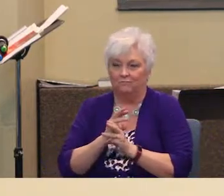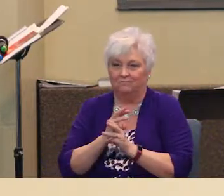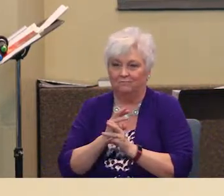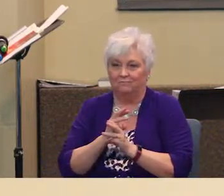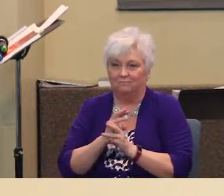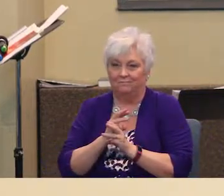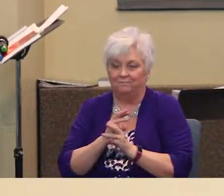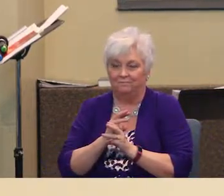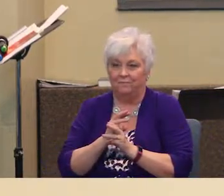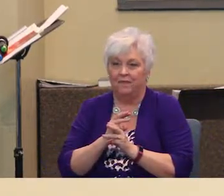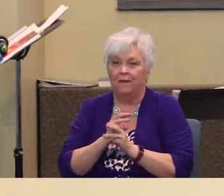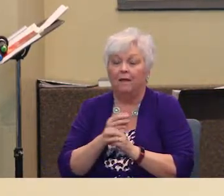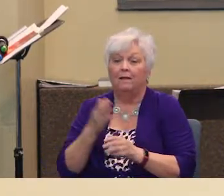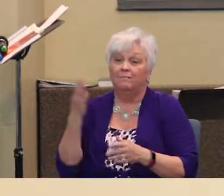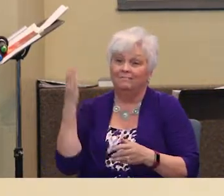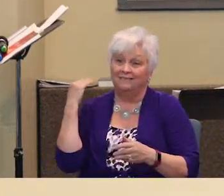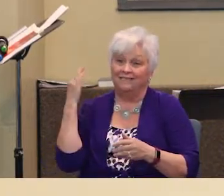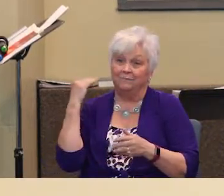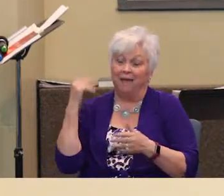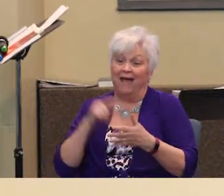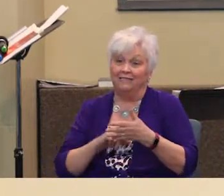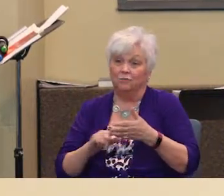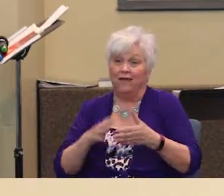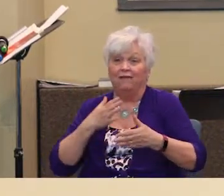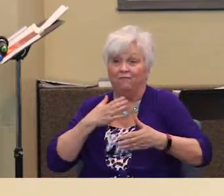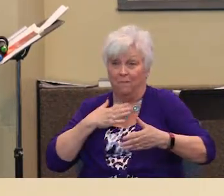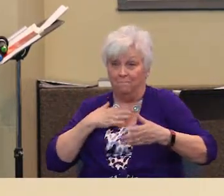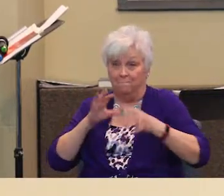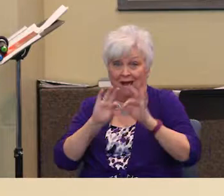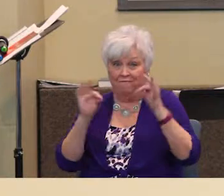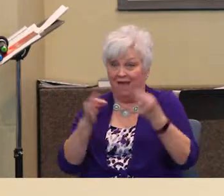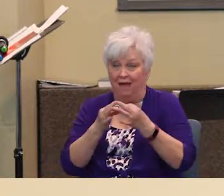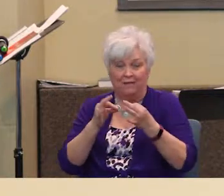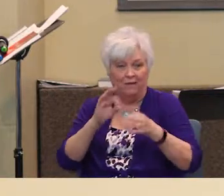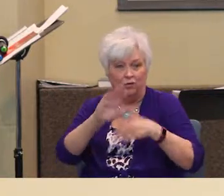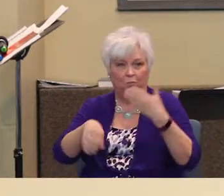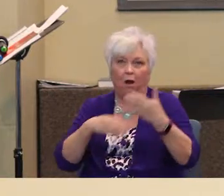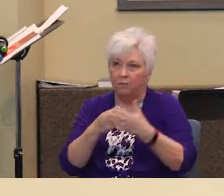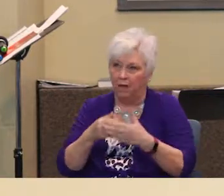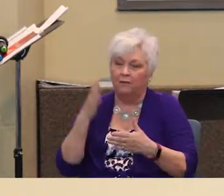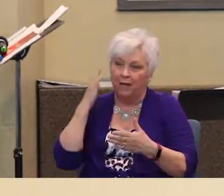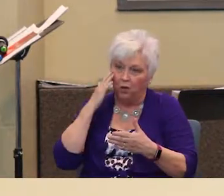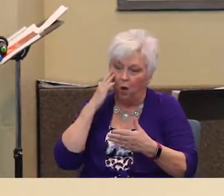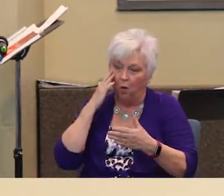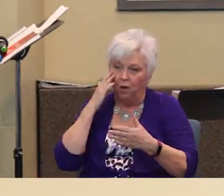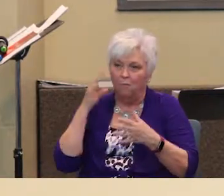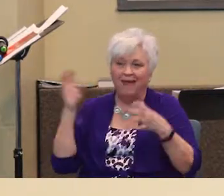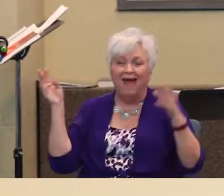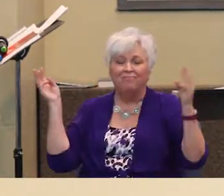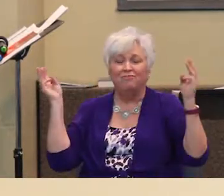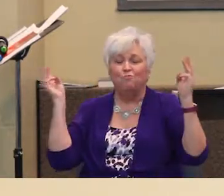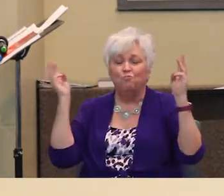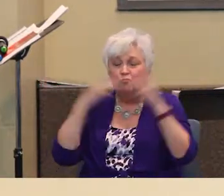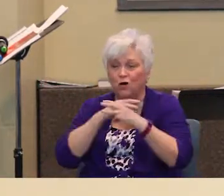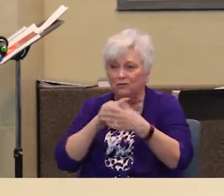This past week for my family, you all probably all know, was the worst week in my 55 years.